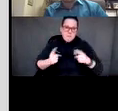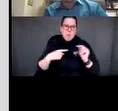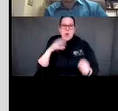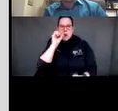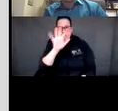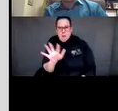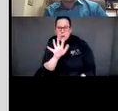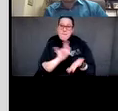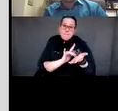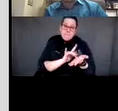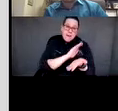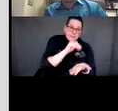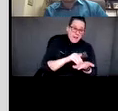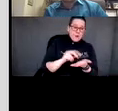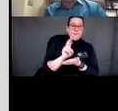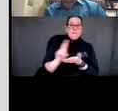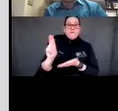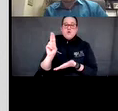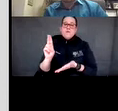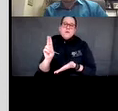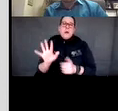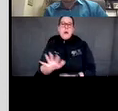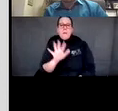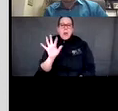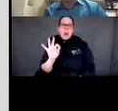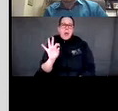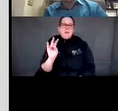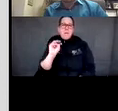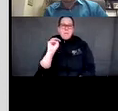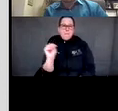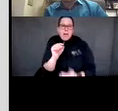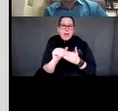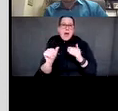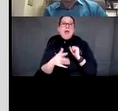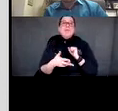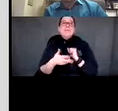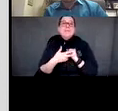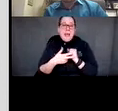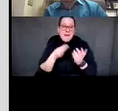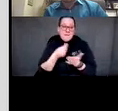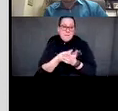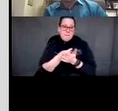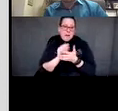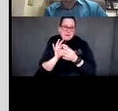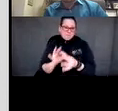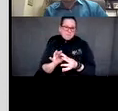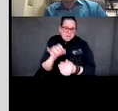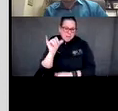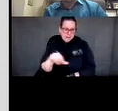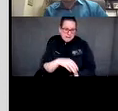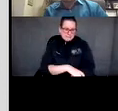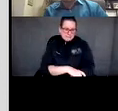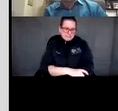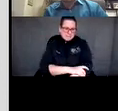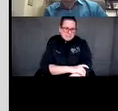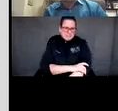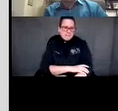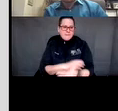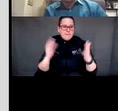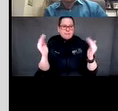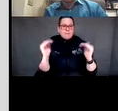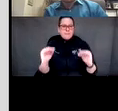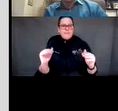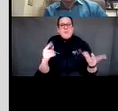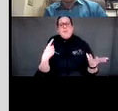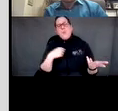the medical center side and the university side about a $97 million savings related to those items. And then we